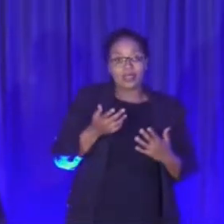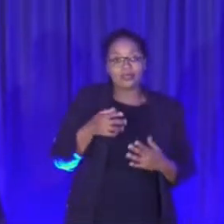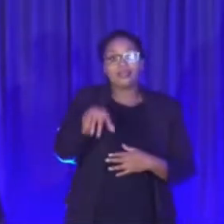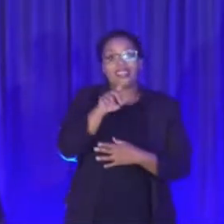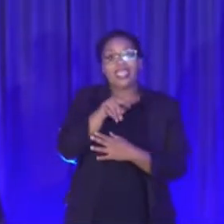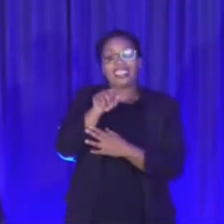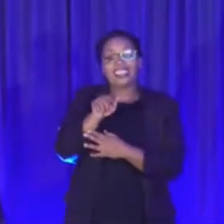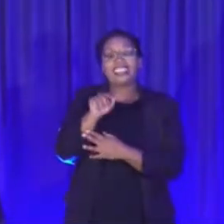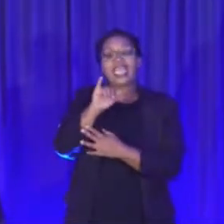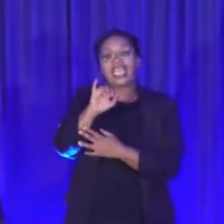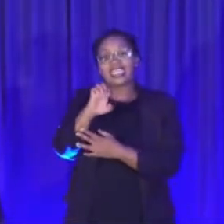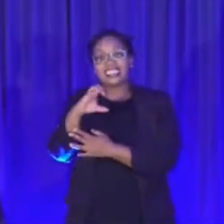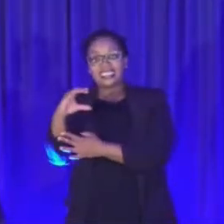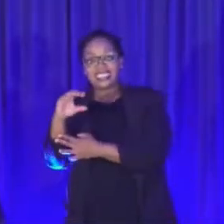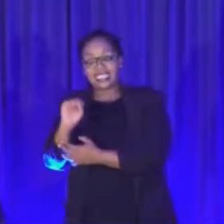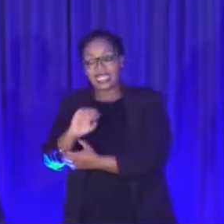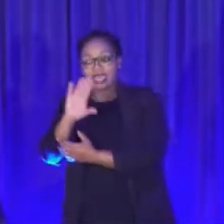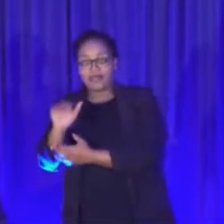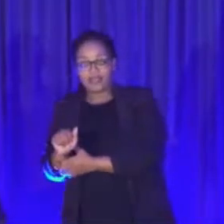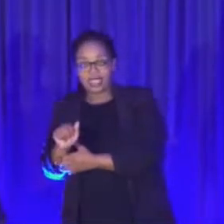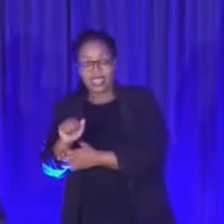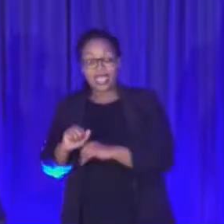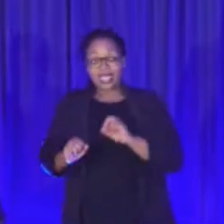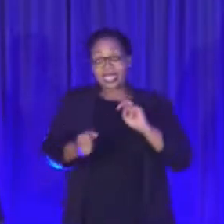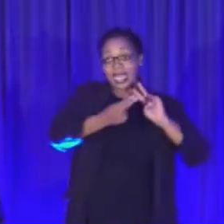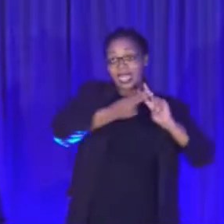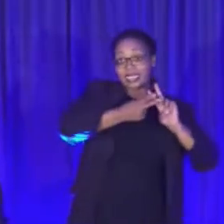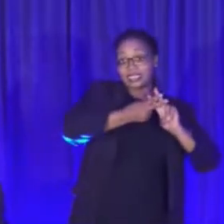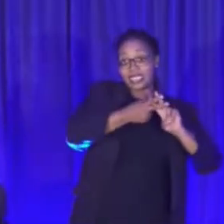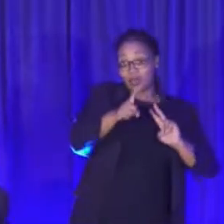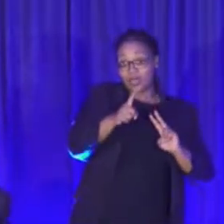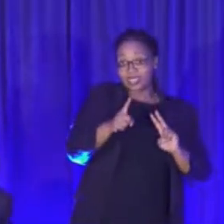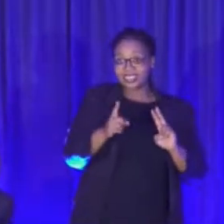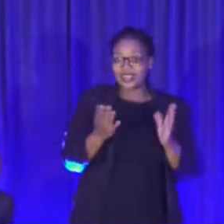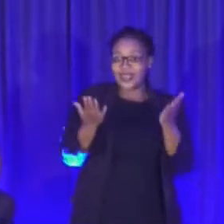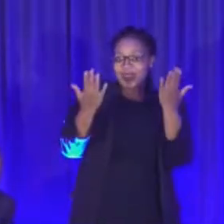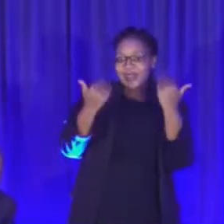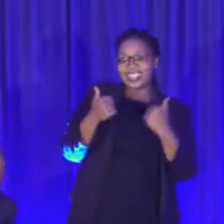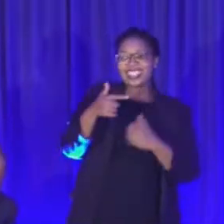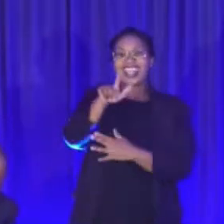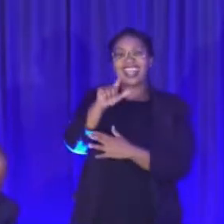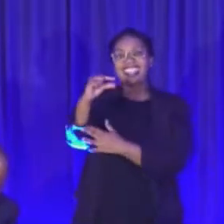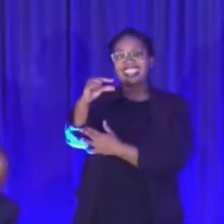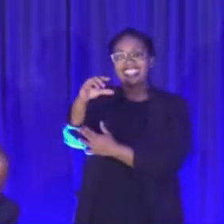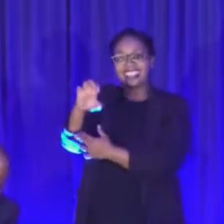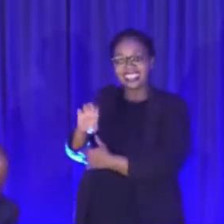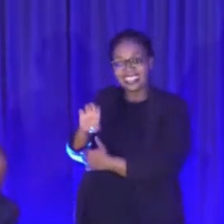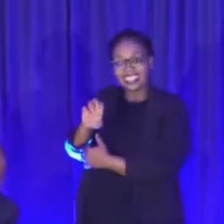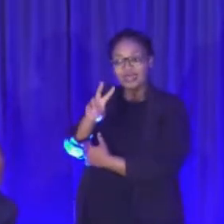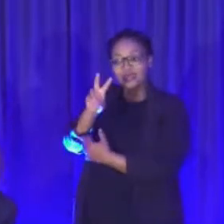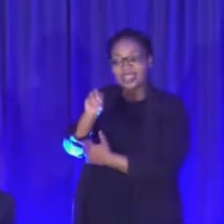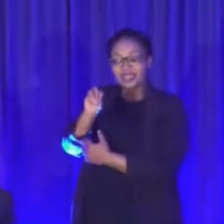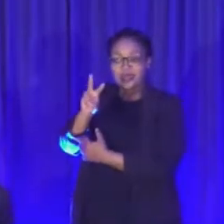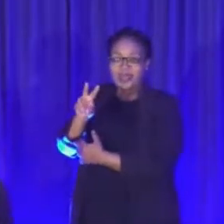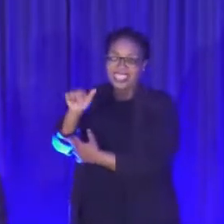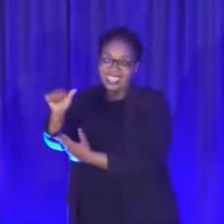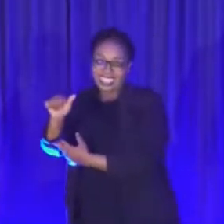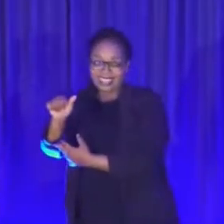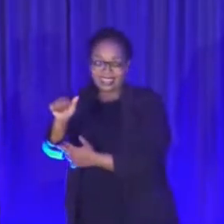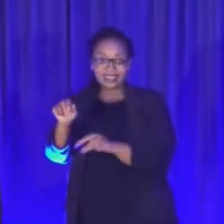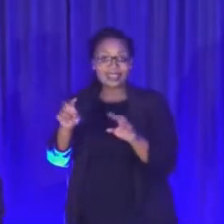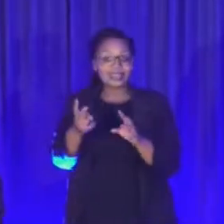Africa, the IEC South Africa. And of course, the hashtag is WAZA LGE 2026. That is